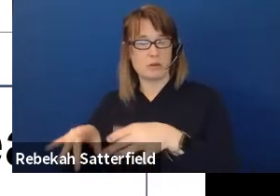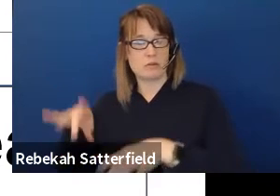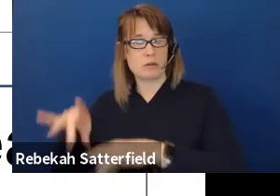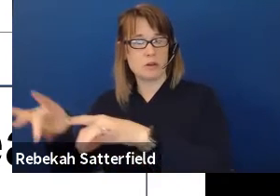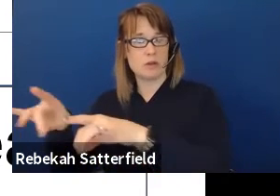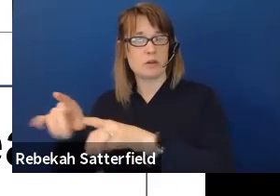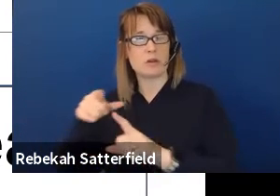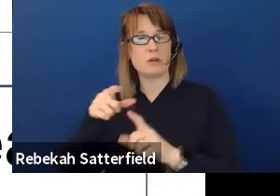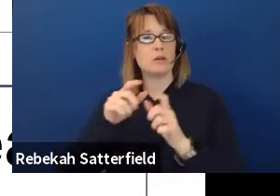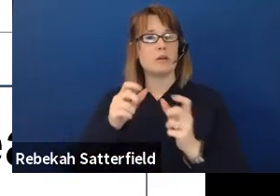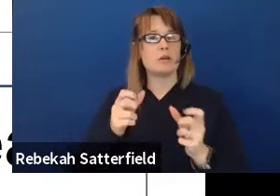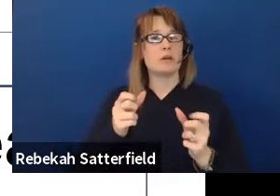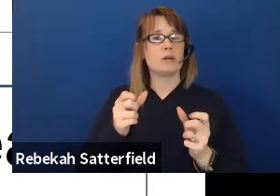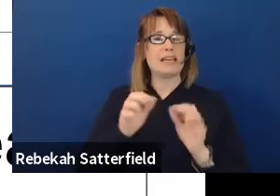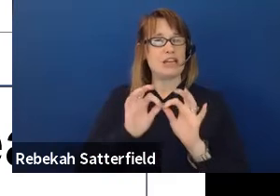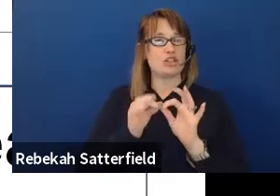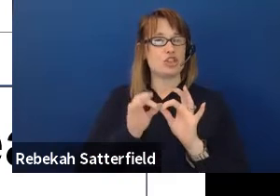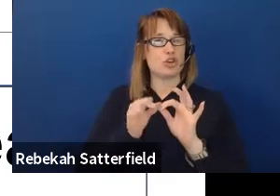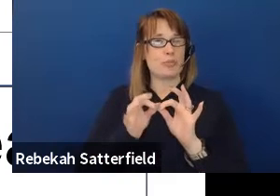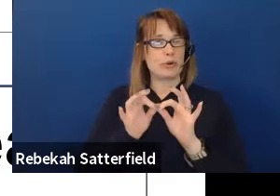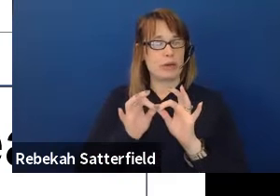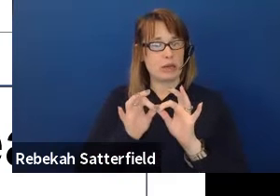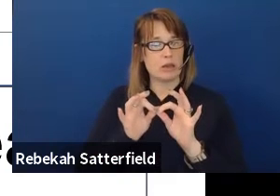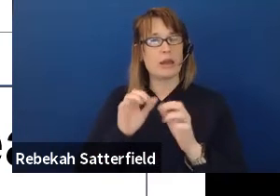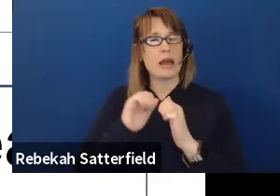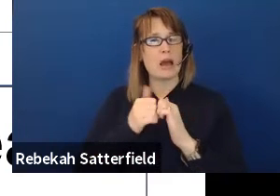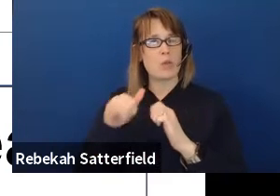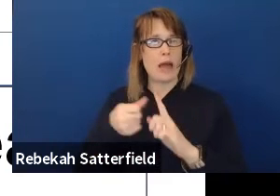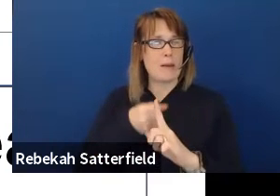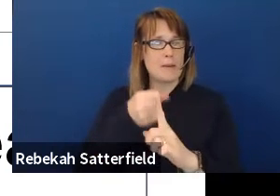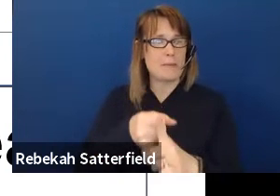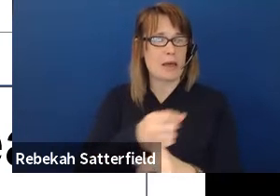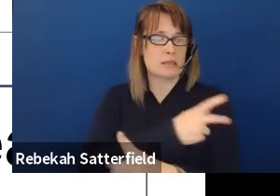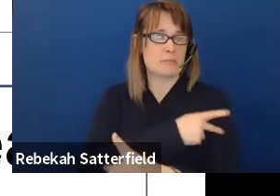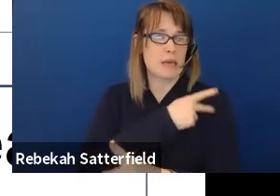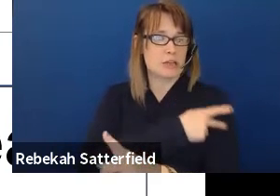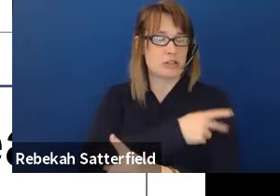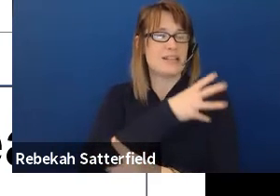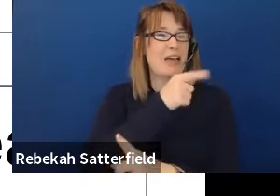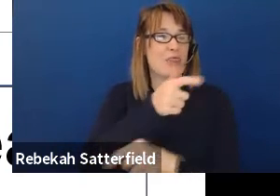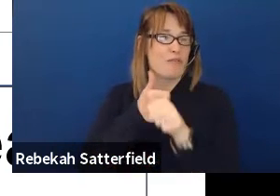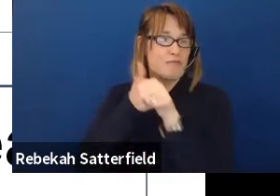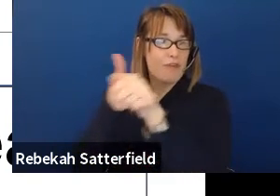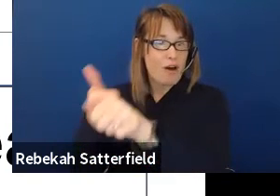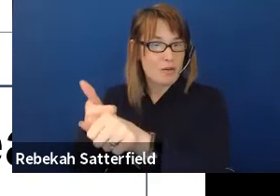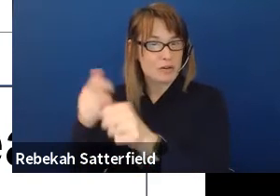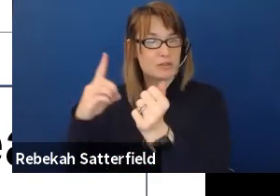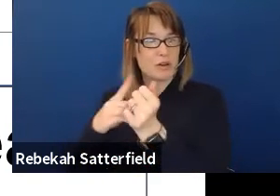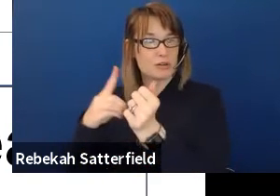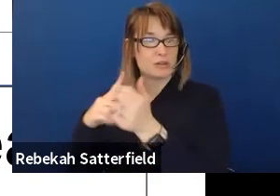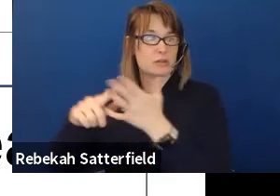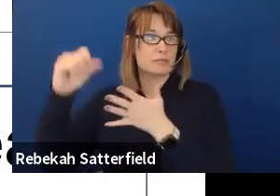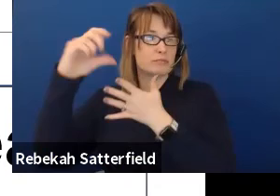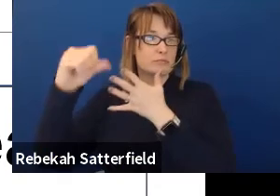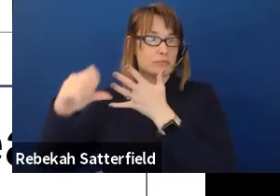the impact of interpretation on patient adherence. So patients had more